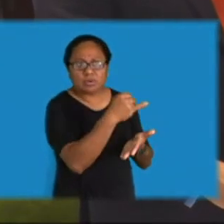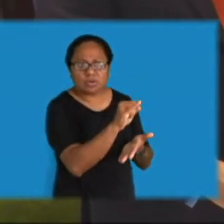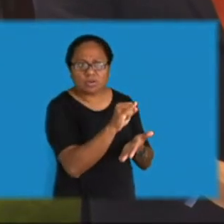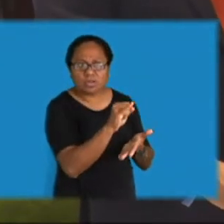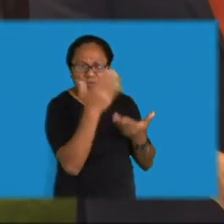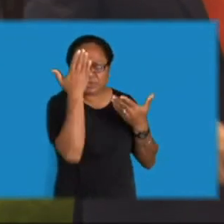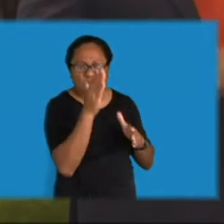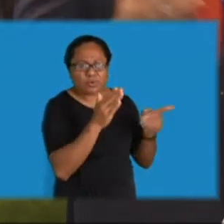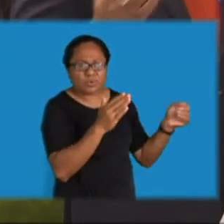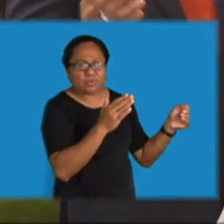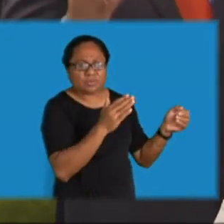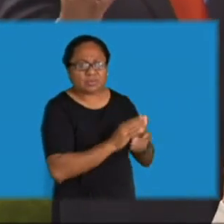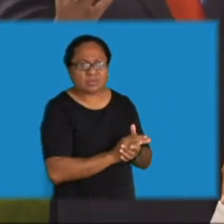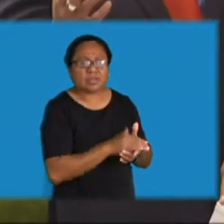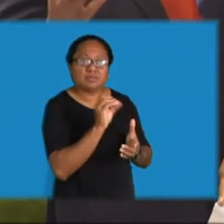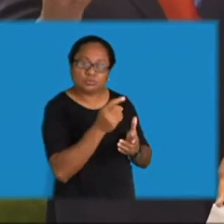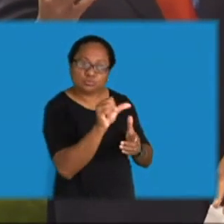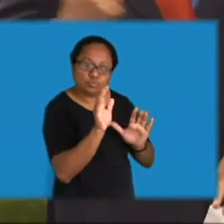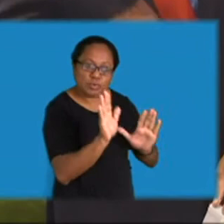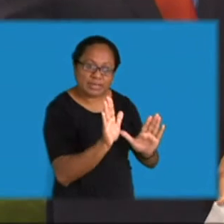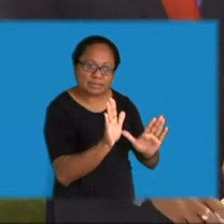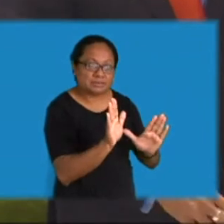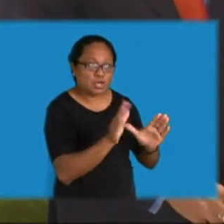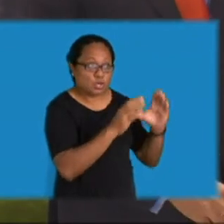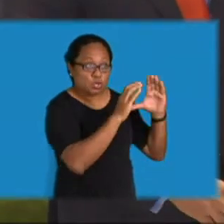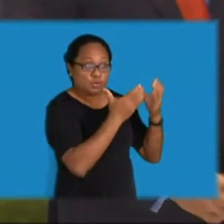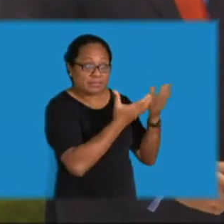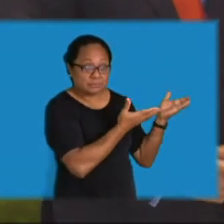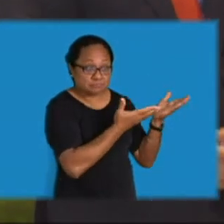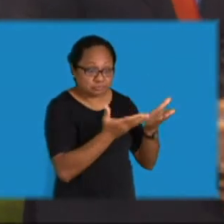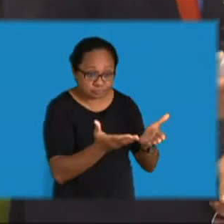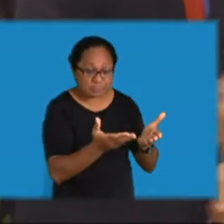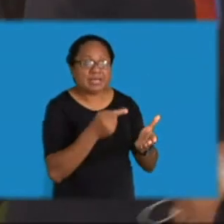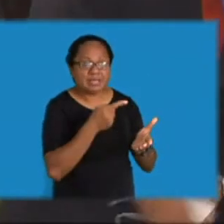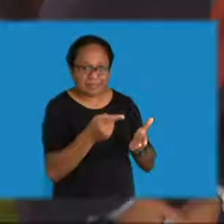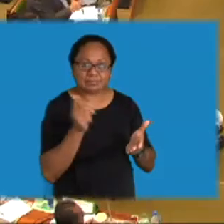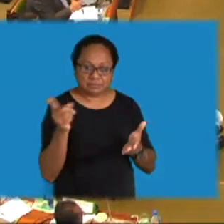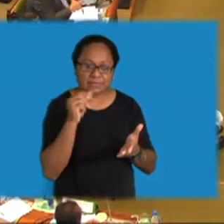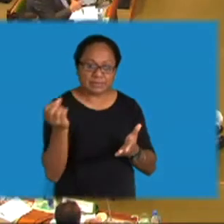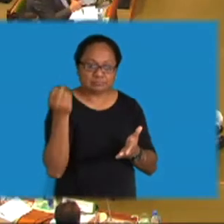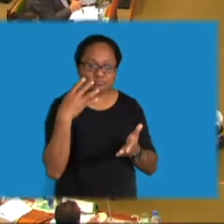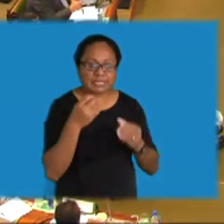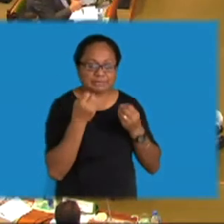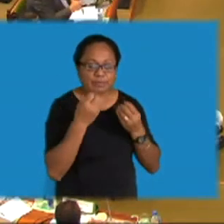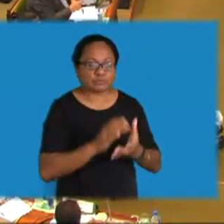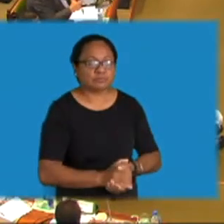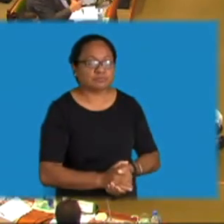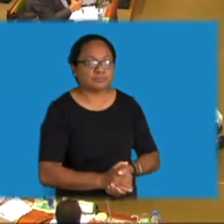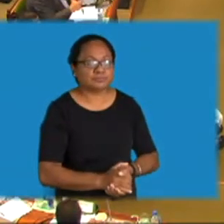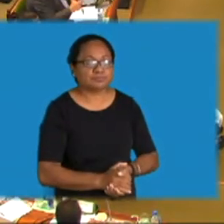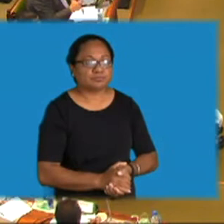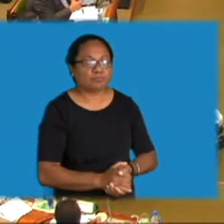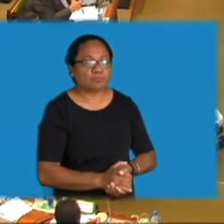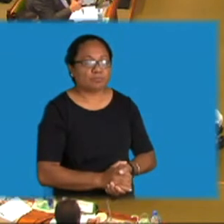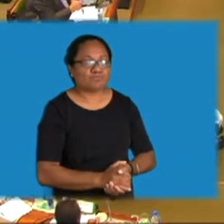context was it said? So we should wait until the committee has actually given its report. Thank you, Mr. Speaker. Thank you. The